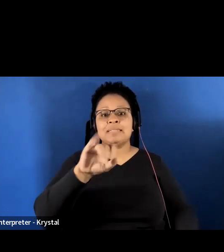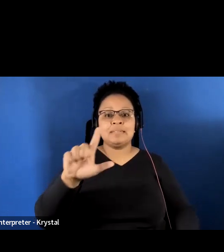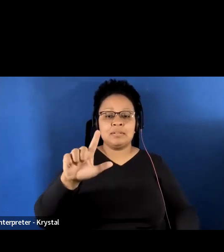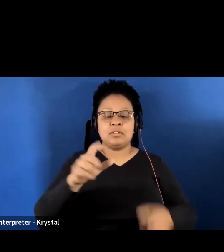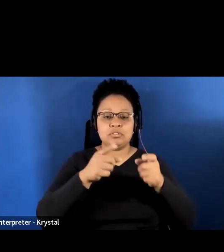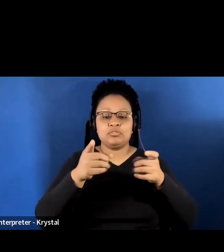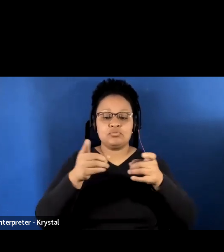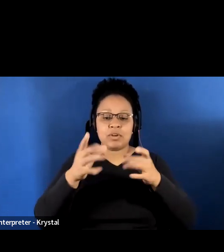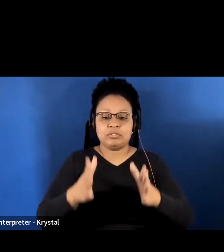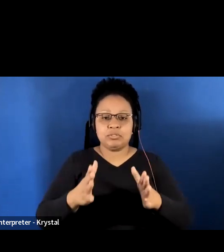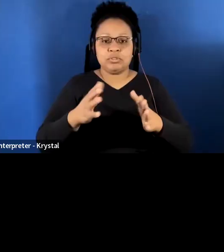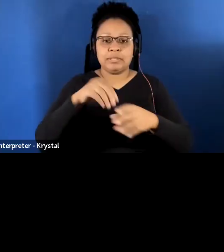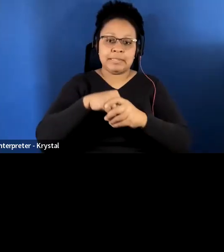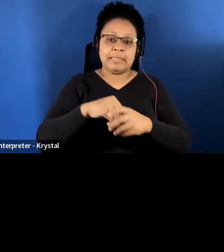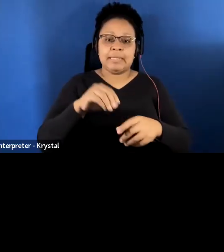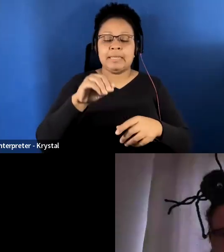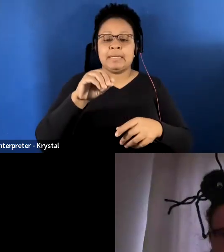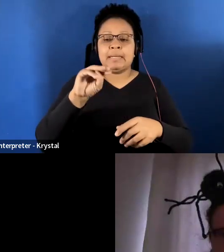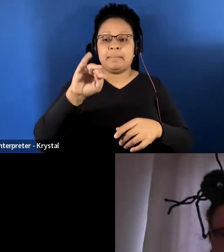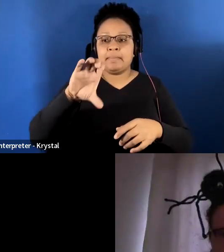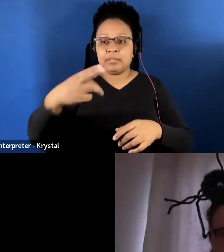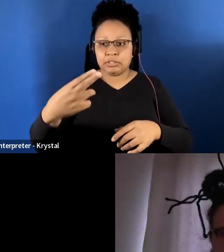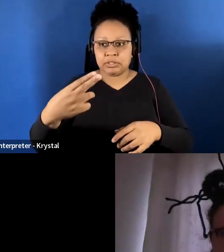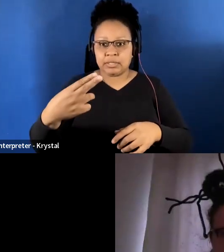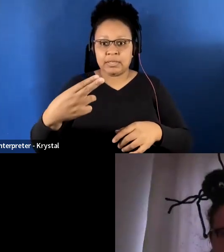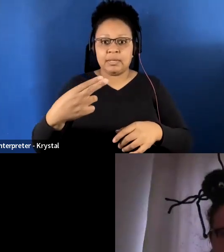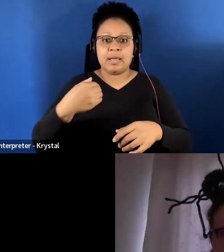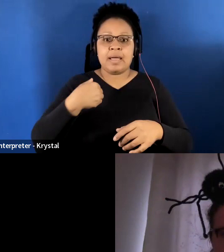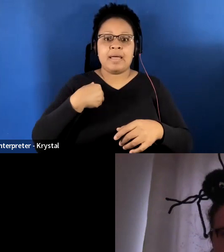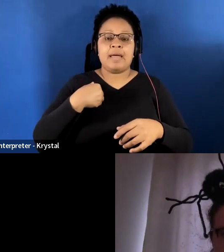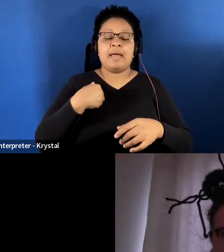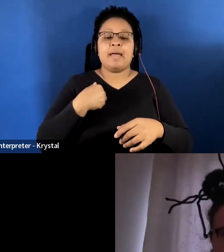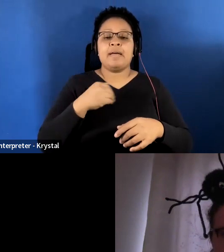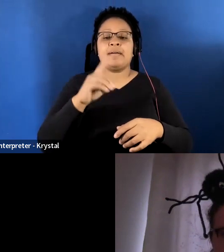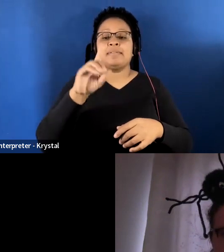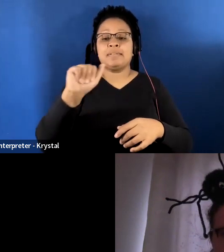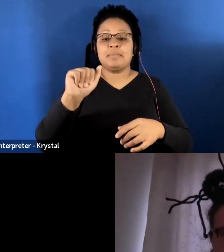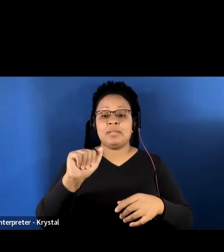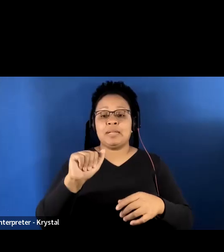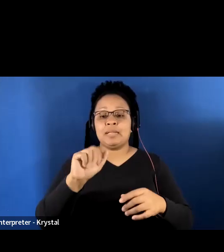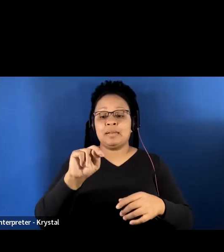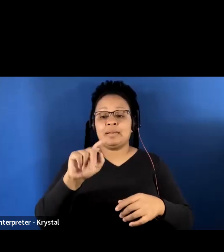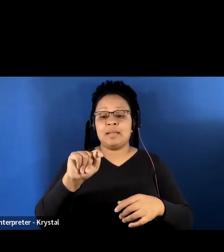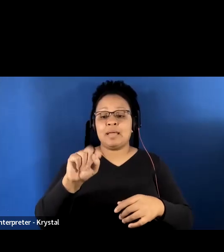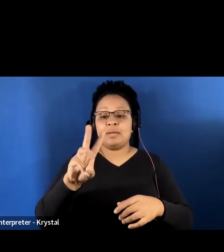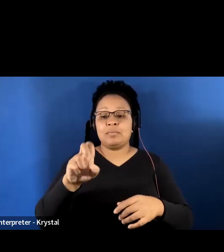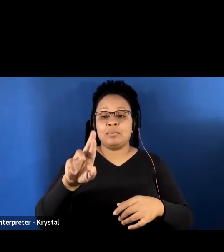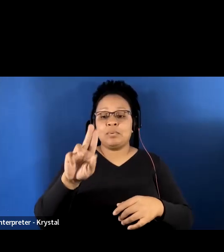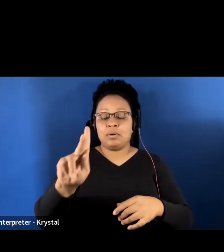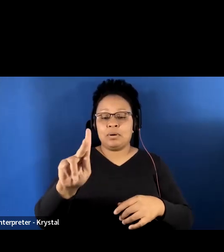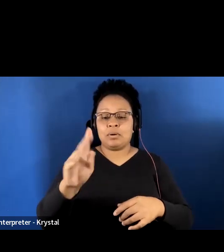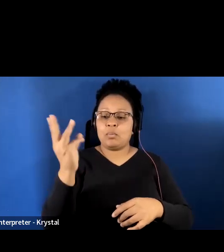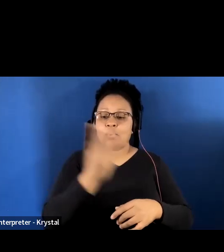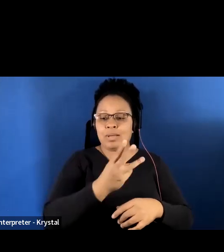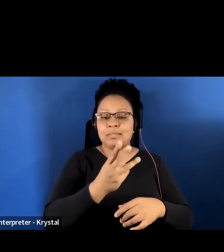in Michigan. I run the CIL called Disability Network, West Michigan. My visual description is